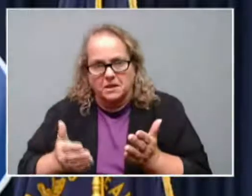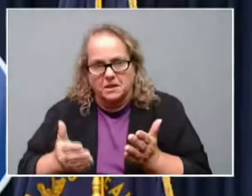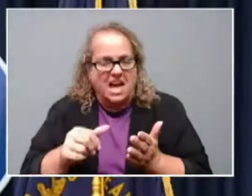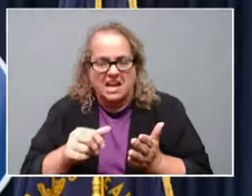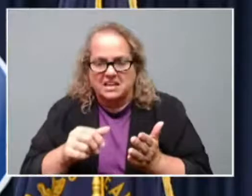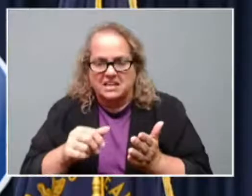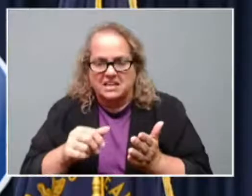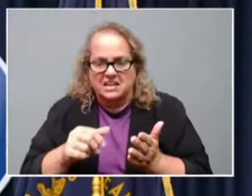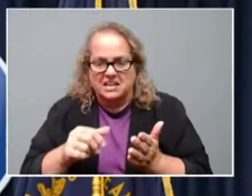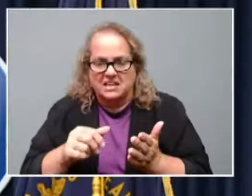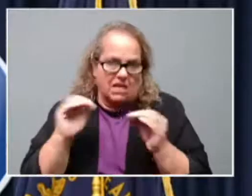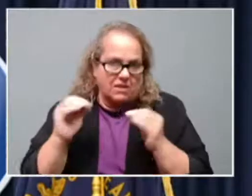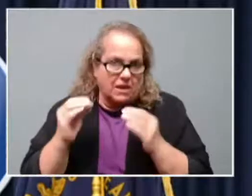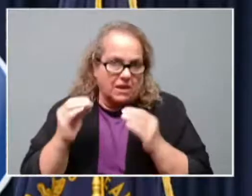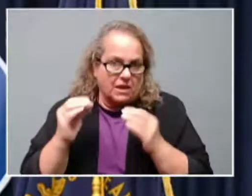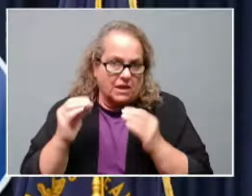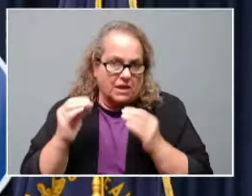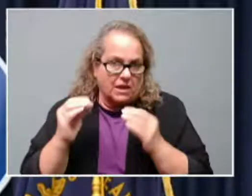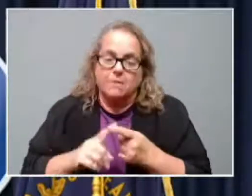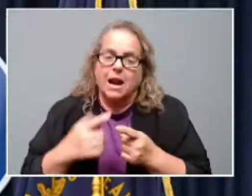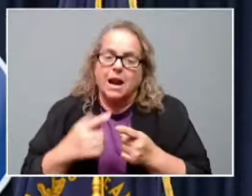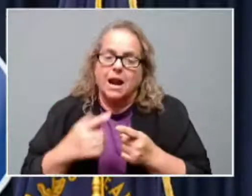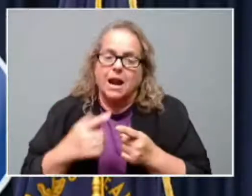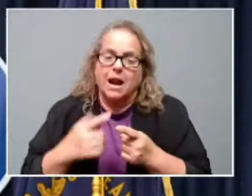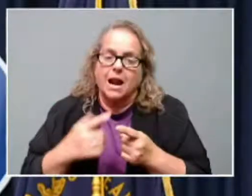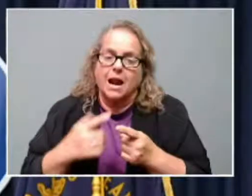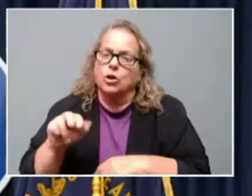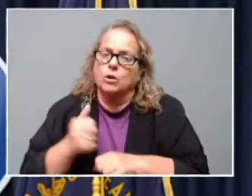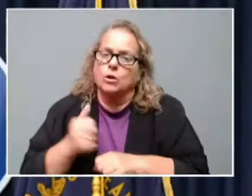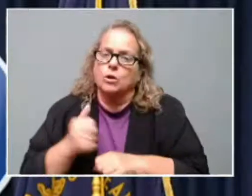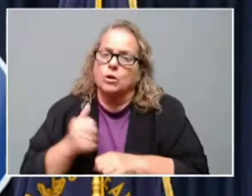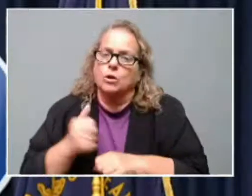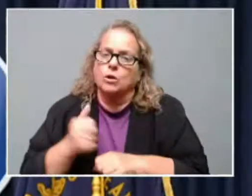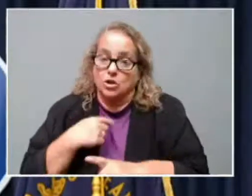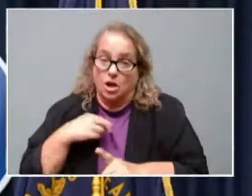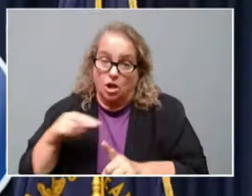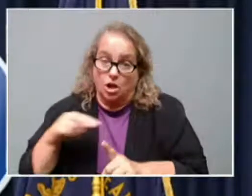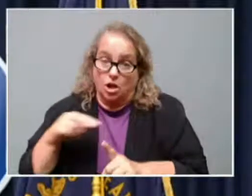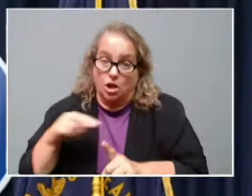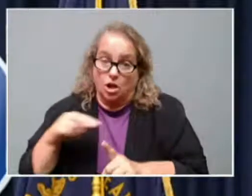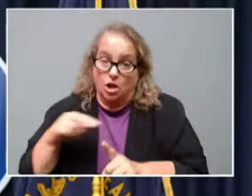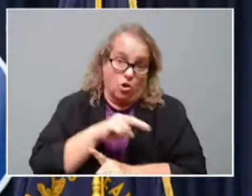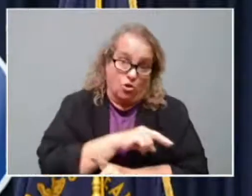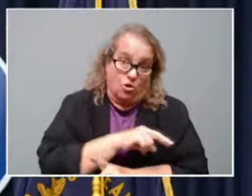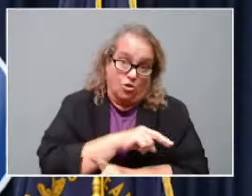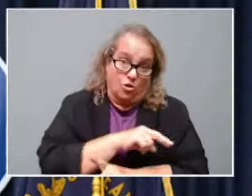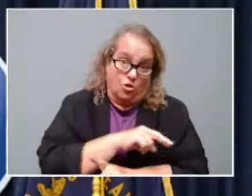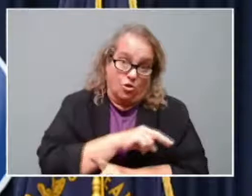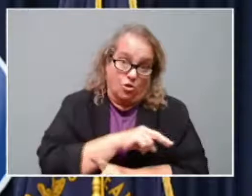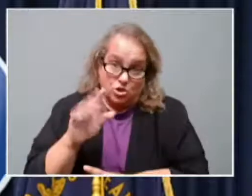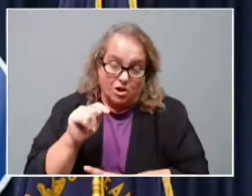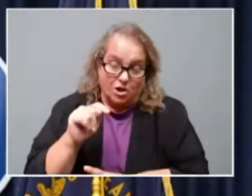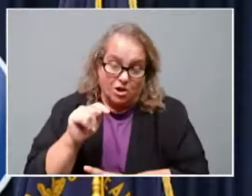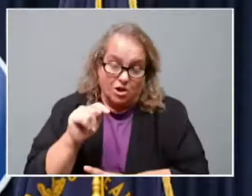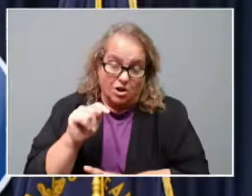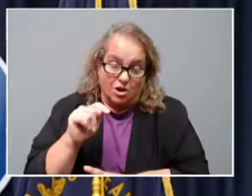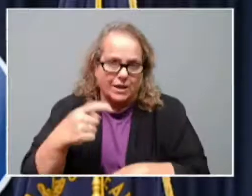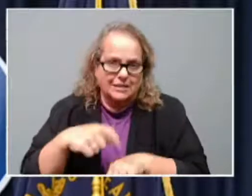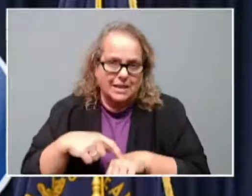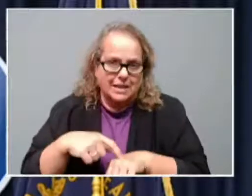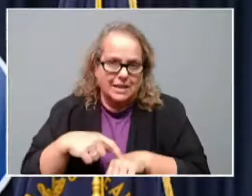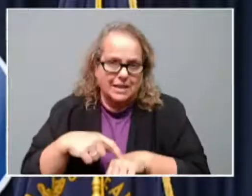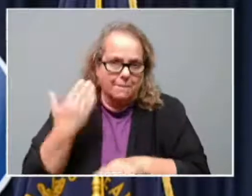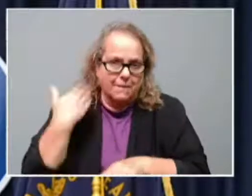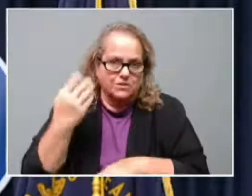But as I look down this chart, That's the only time, at least in the past 4